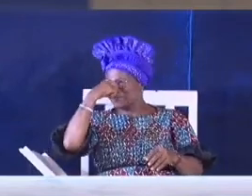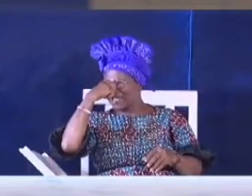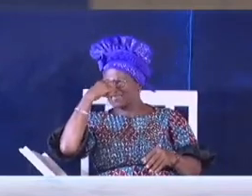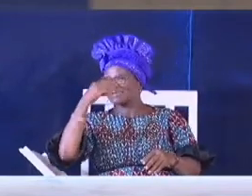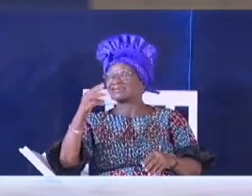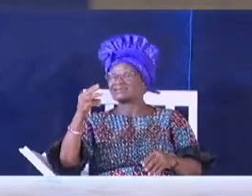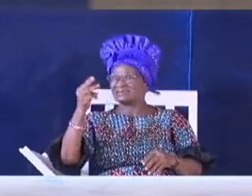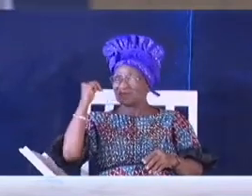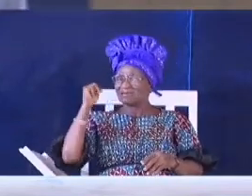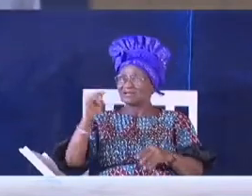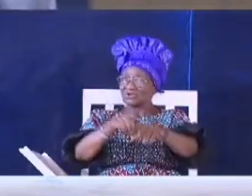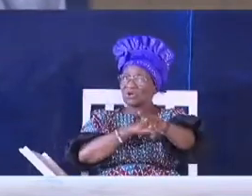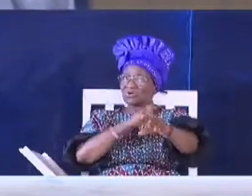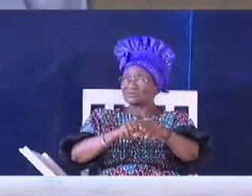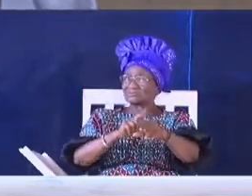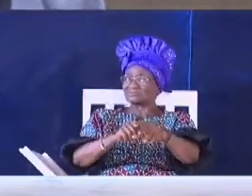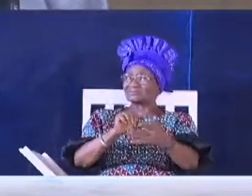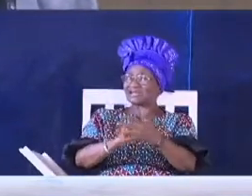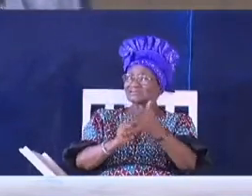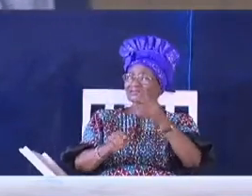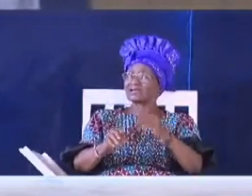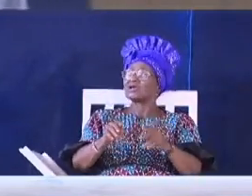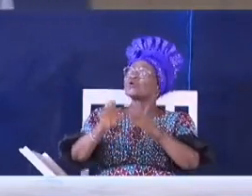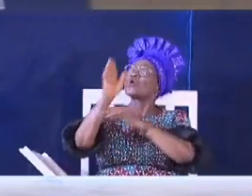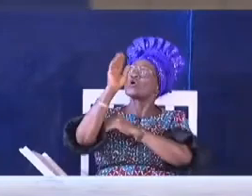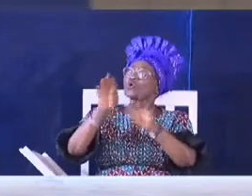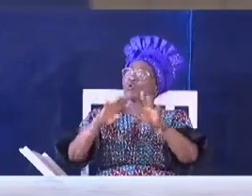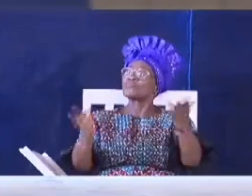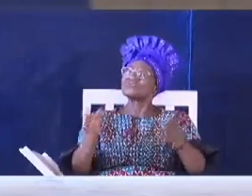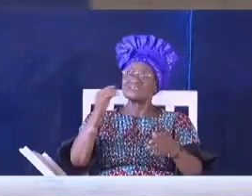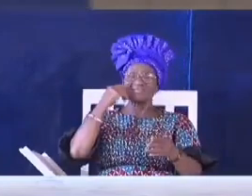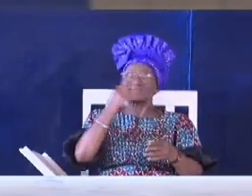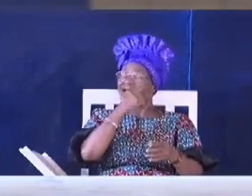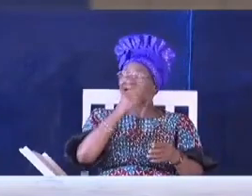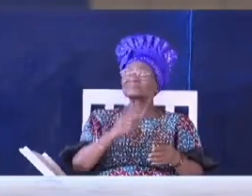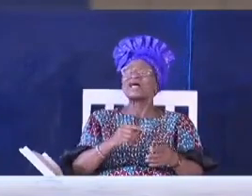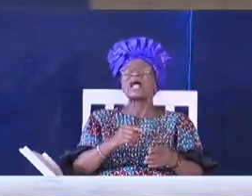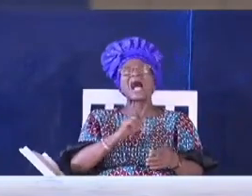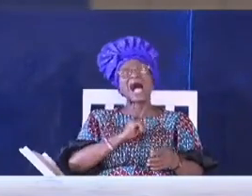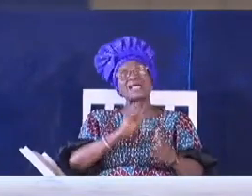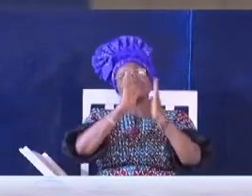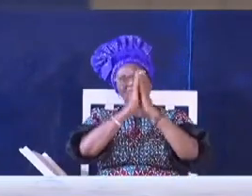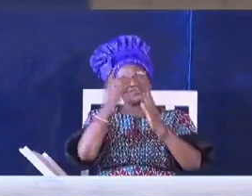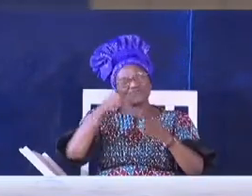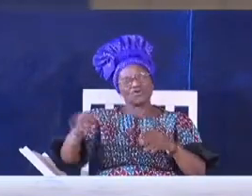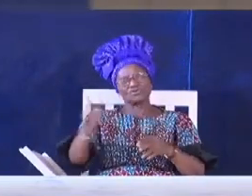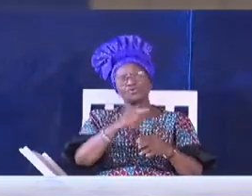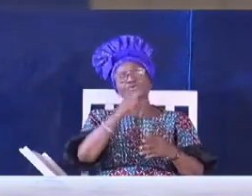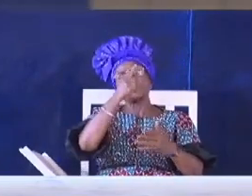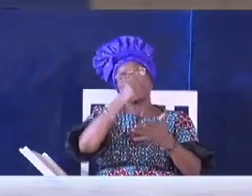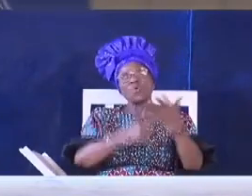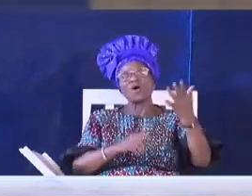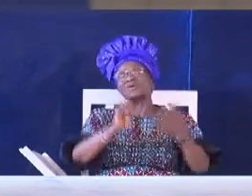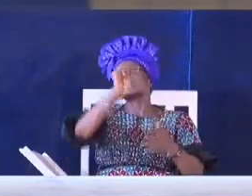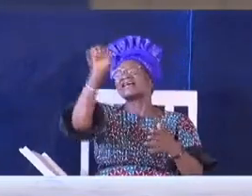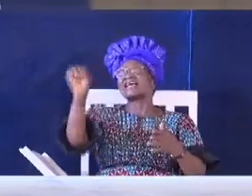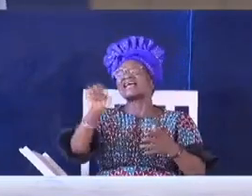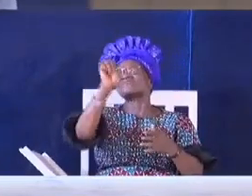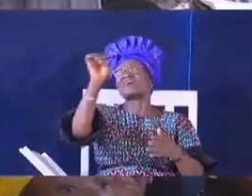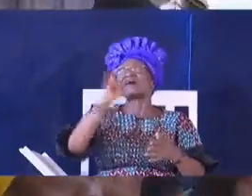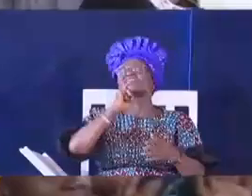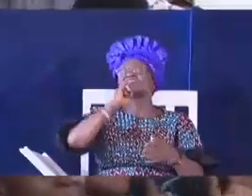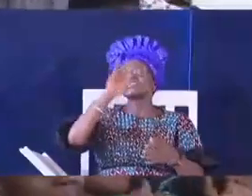And I have good news for somebody tonight. Whatever is the reproach in your life is going to fly away.